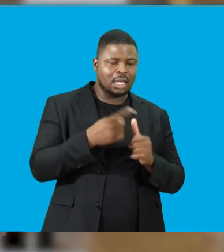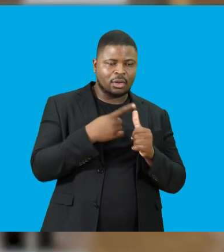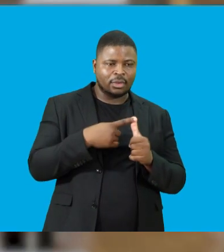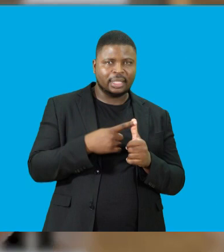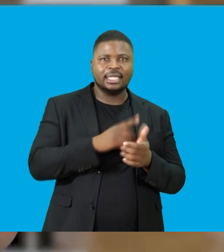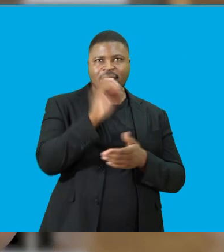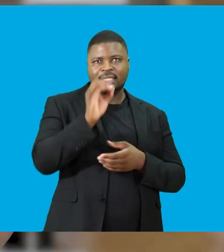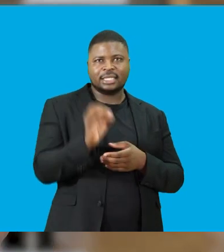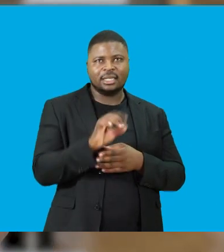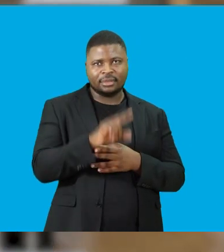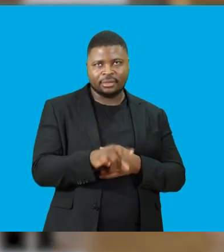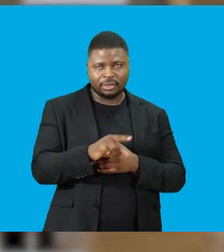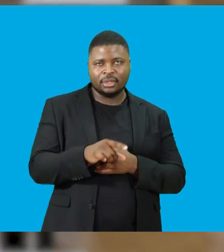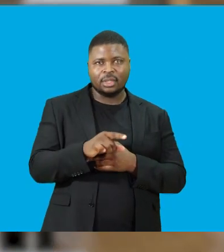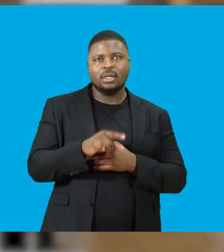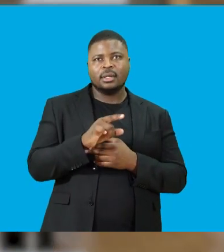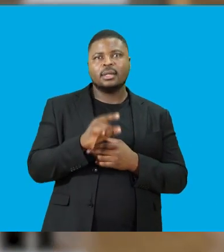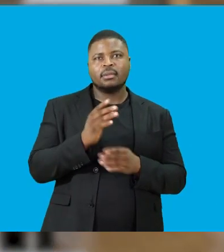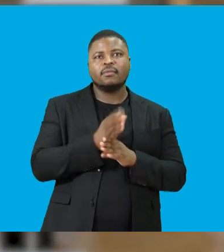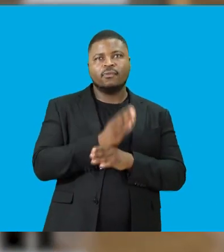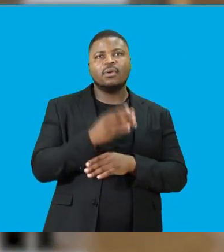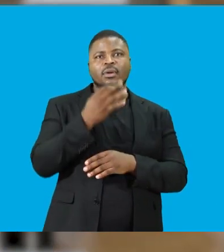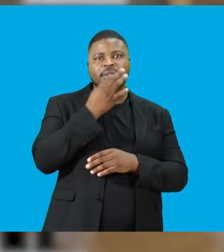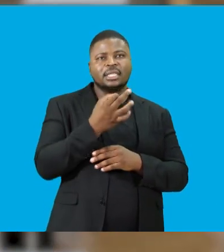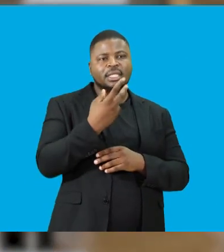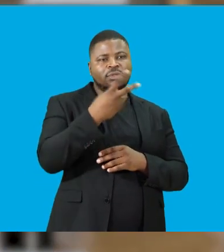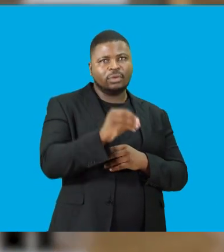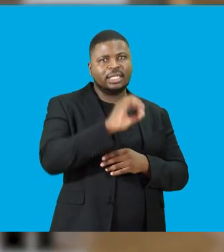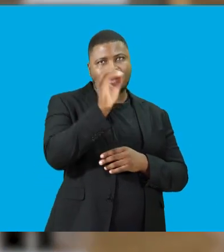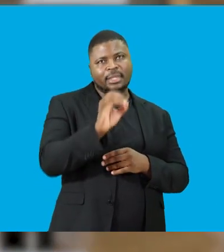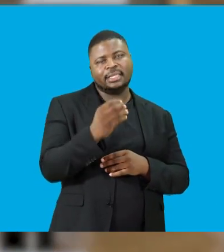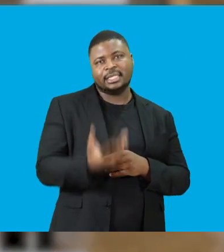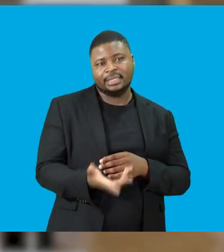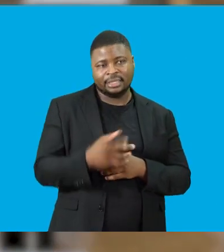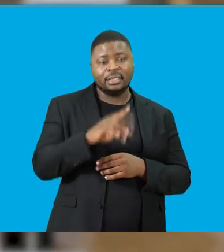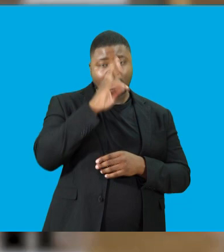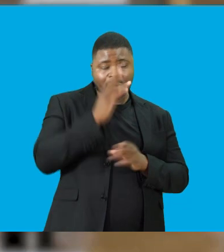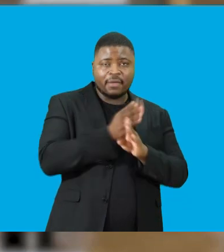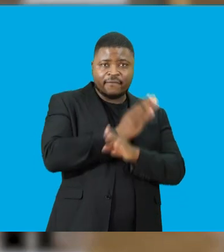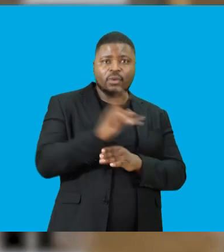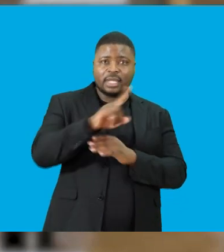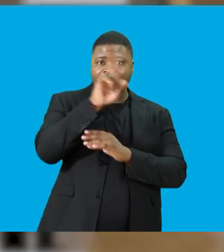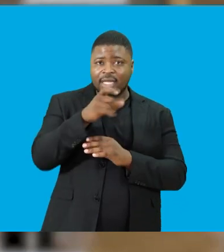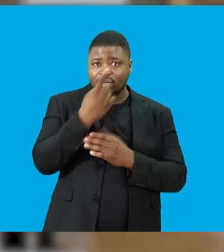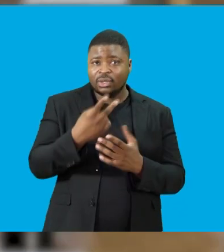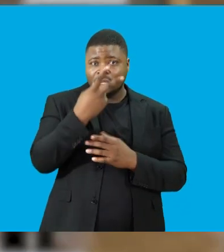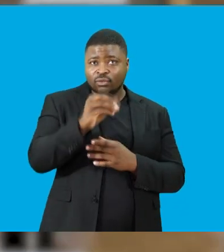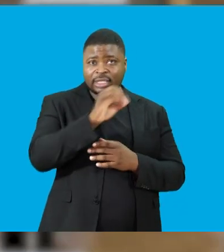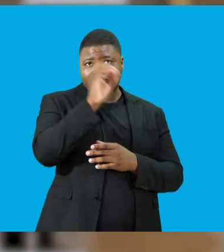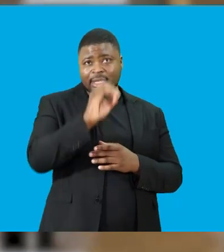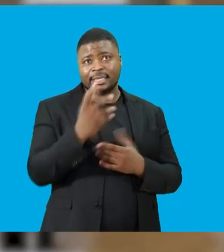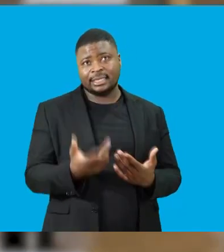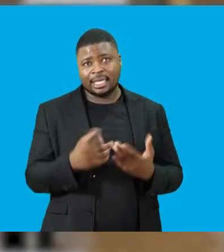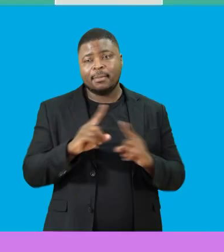discount while they told us that the discount is 20%. So they wanted us to check whether was the discount really 20% of the total